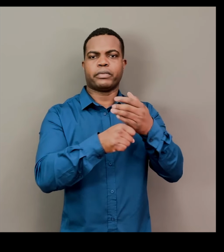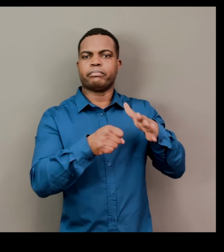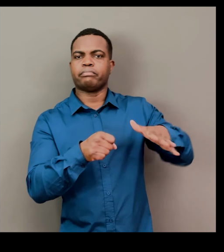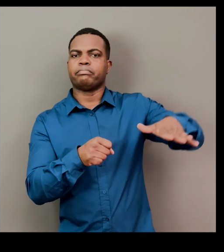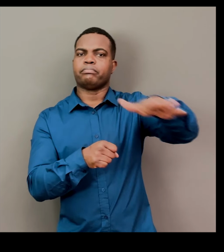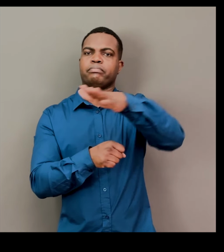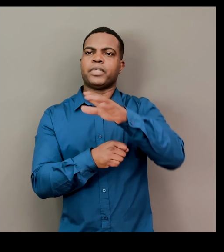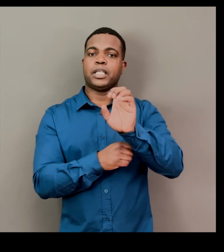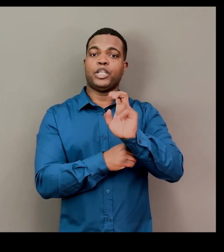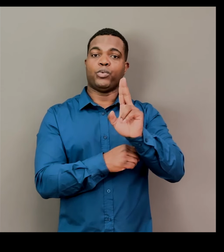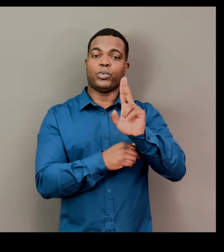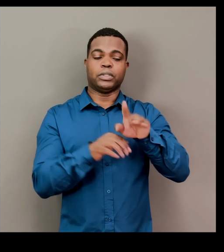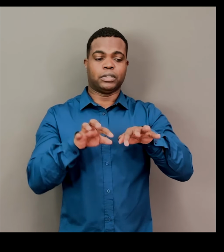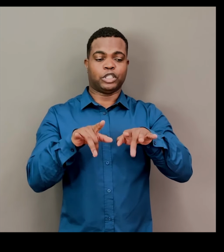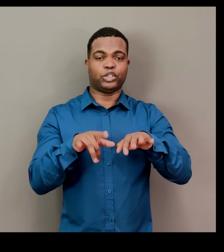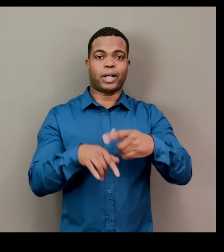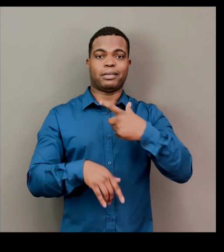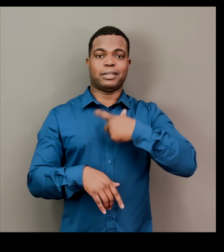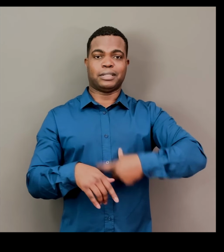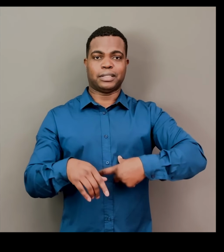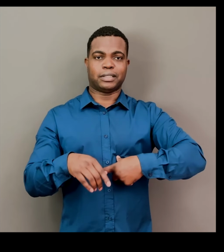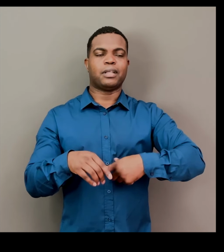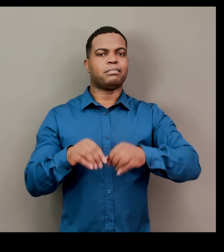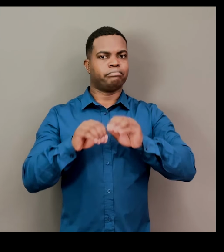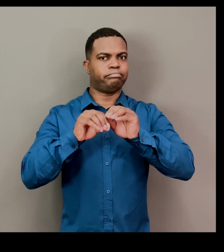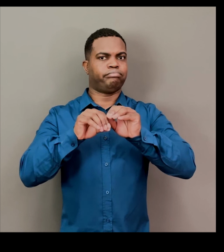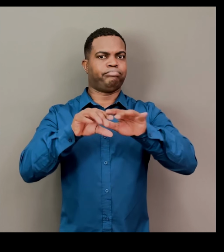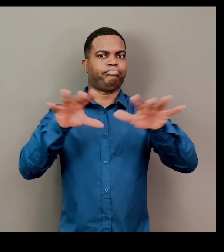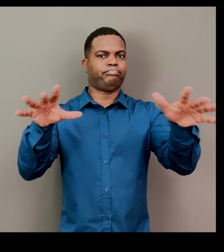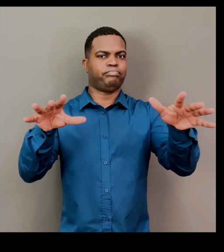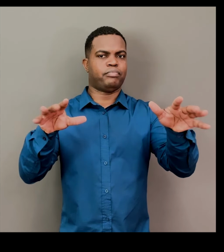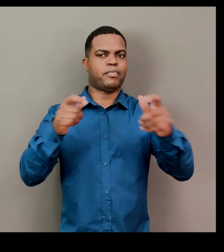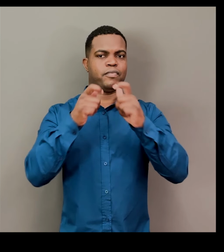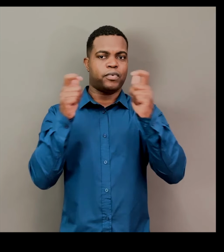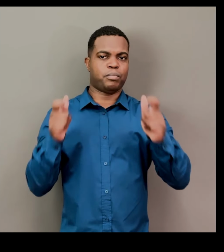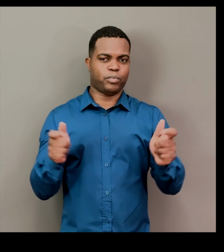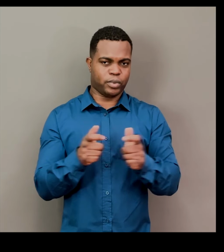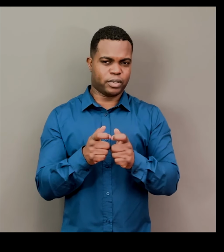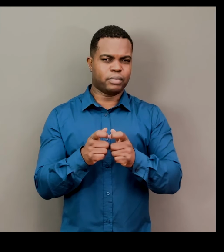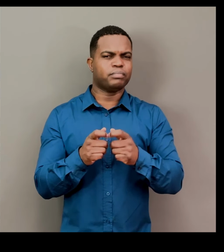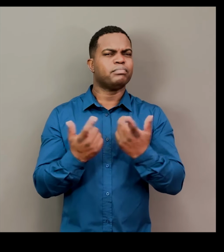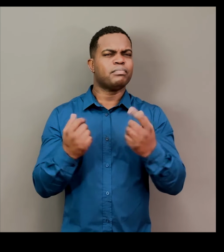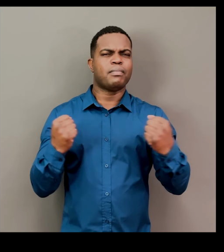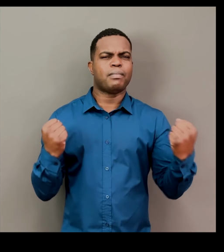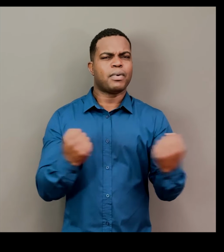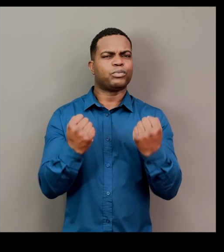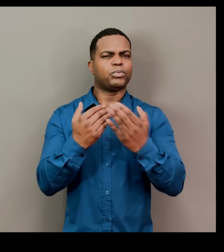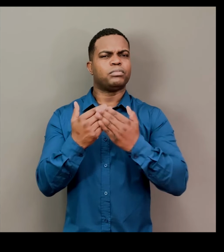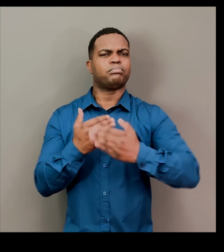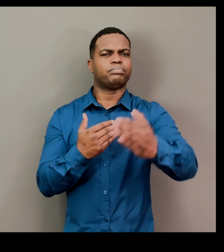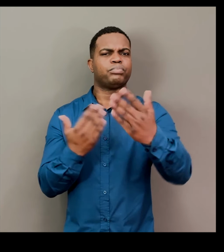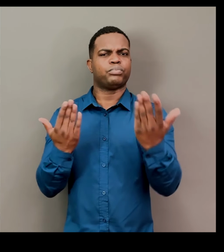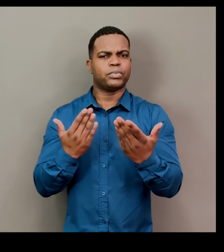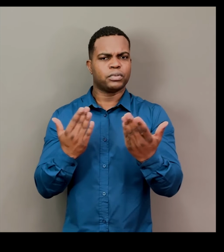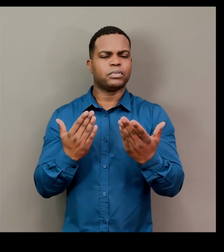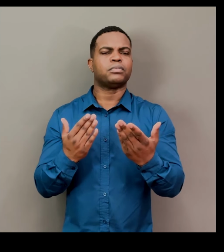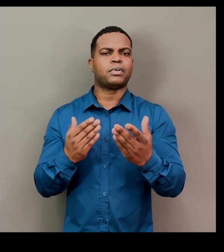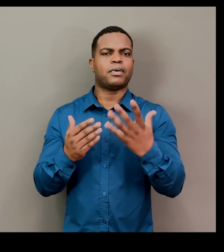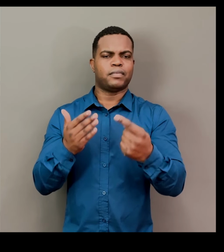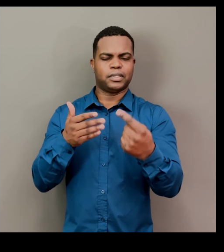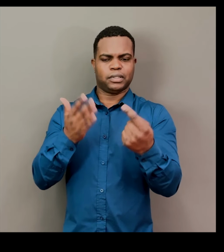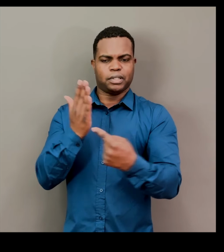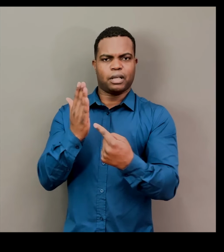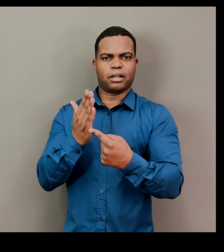scale up the European Digital Identity Framework. The actions aim to arrive at a set of